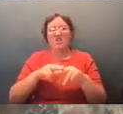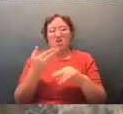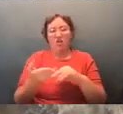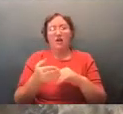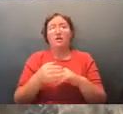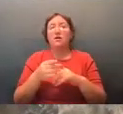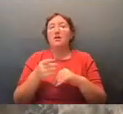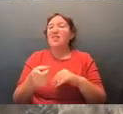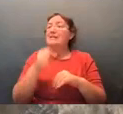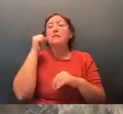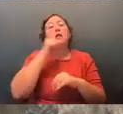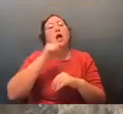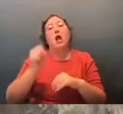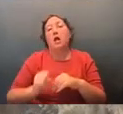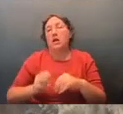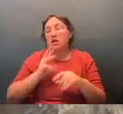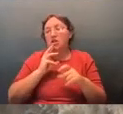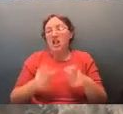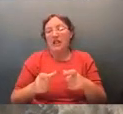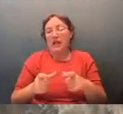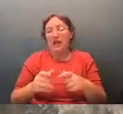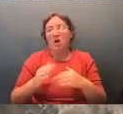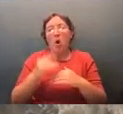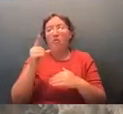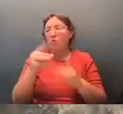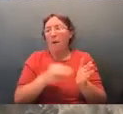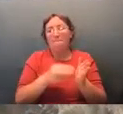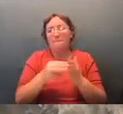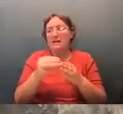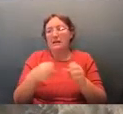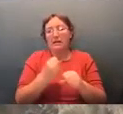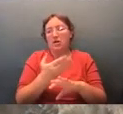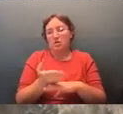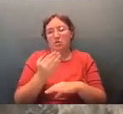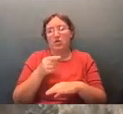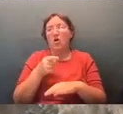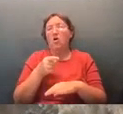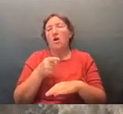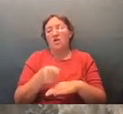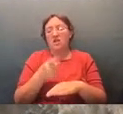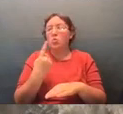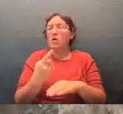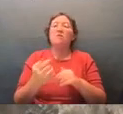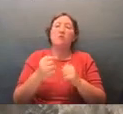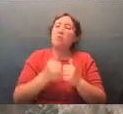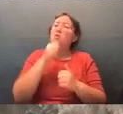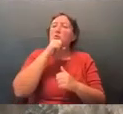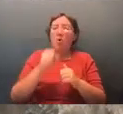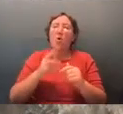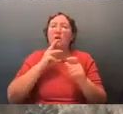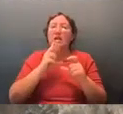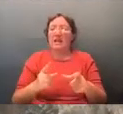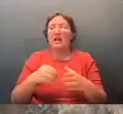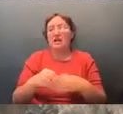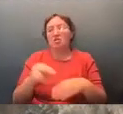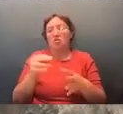actually an ancient lake. They have dated it back to over 1 million years ago, and it is one of the oldest lakes in North